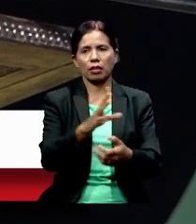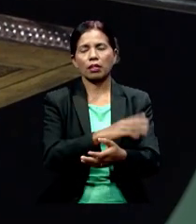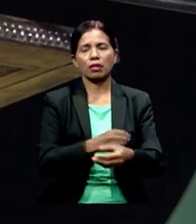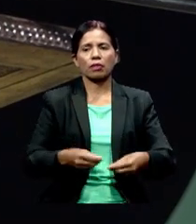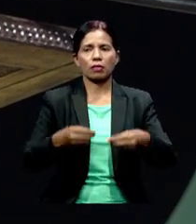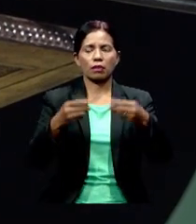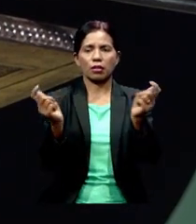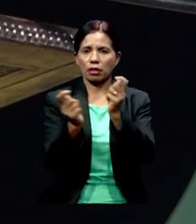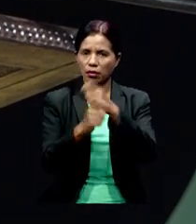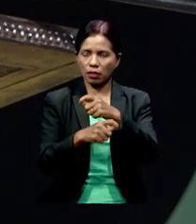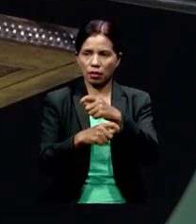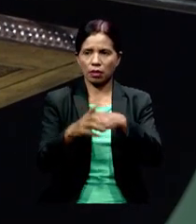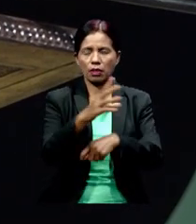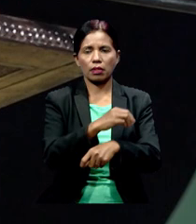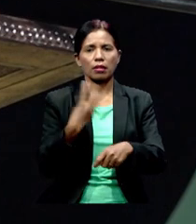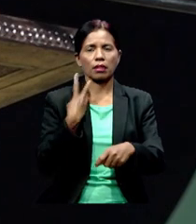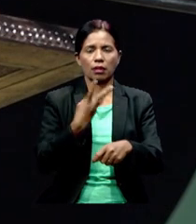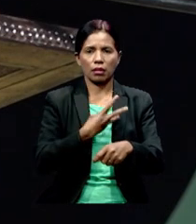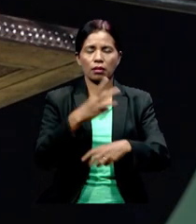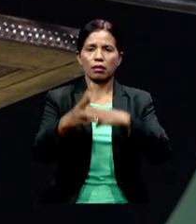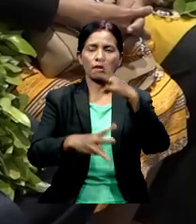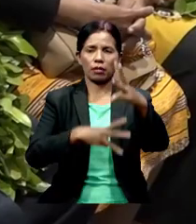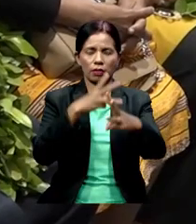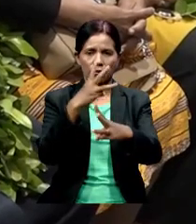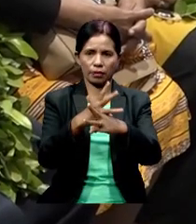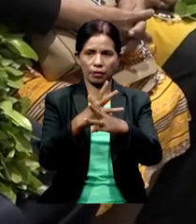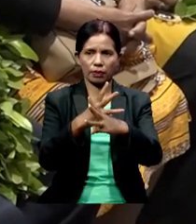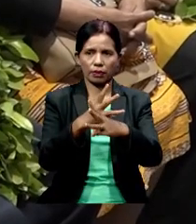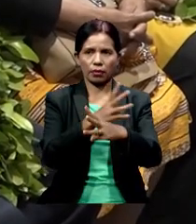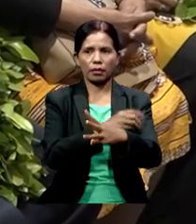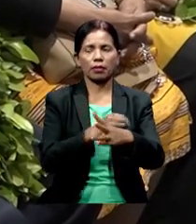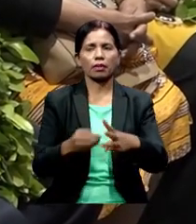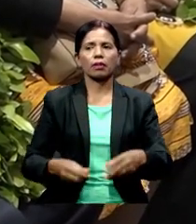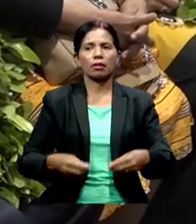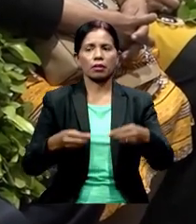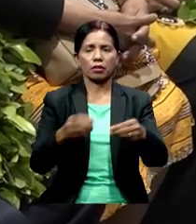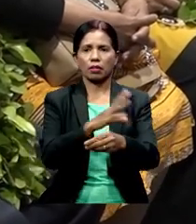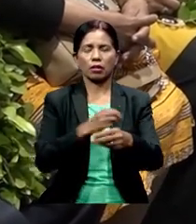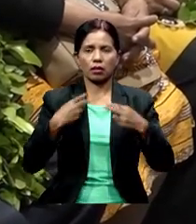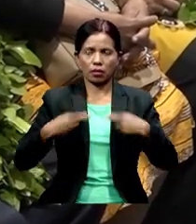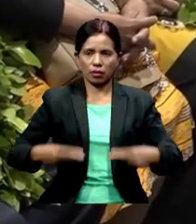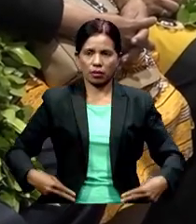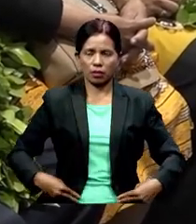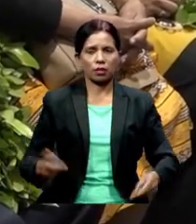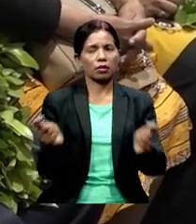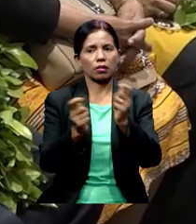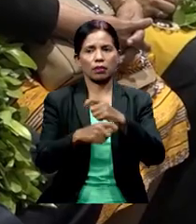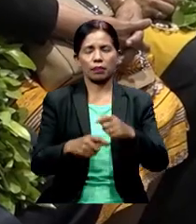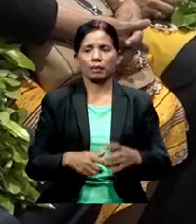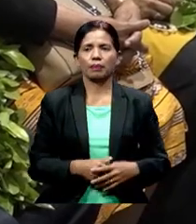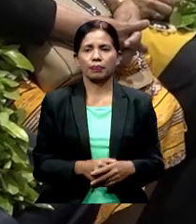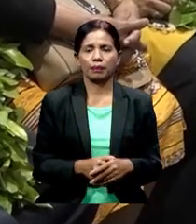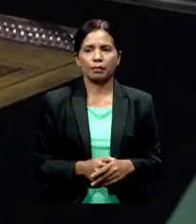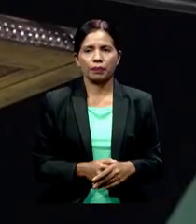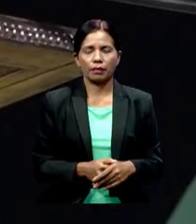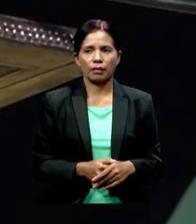chain challenges, and to a world grappling more than ever with the effects of human-induced climate change. And more recently,